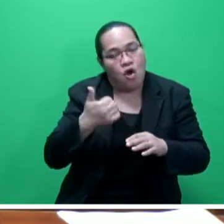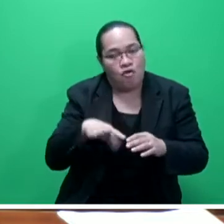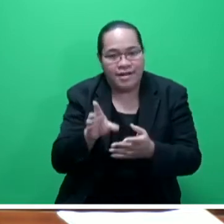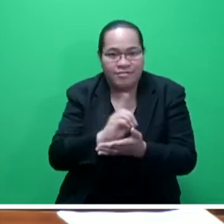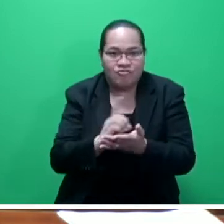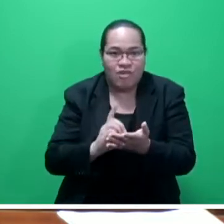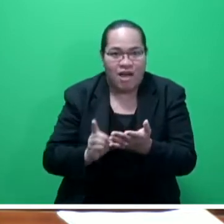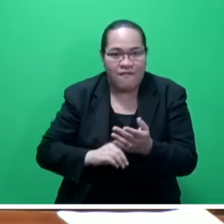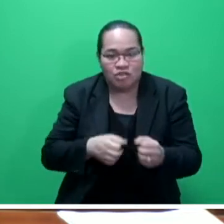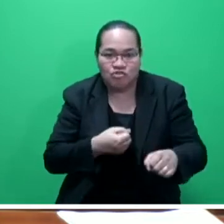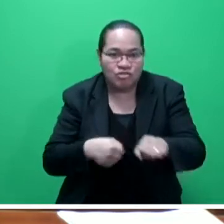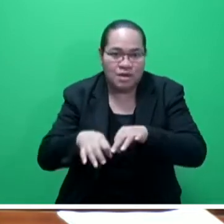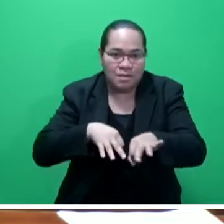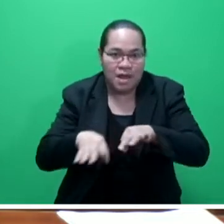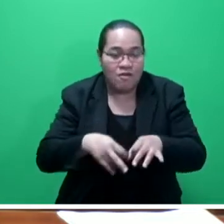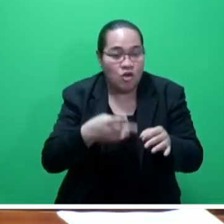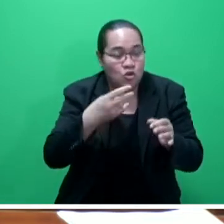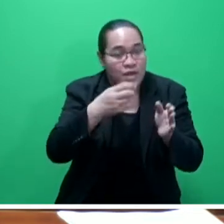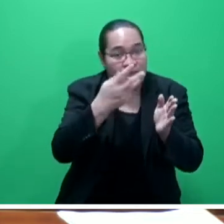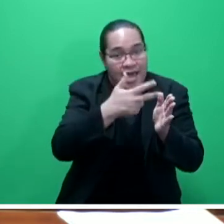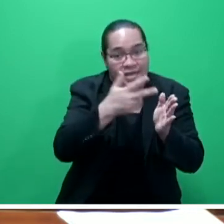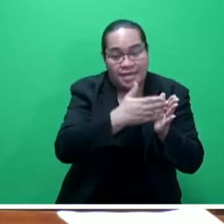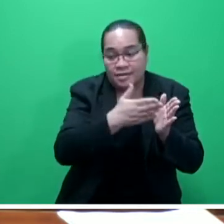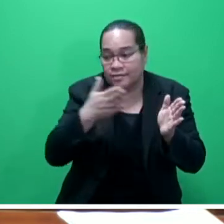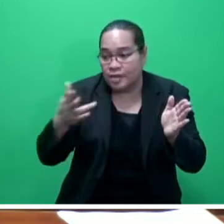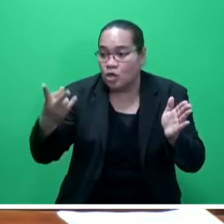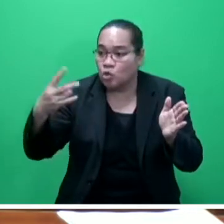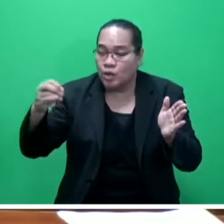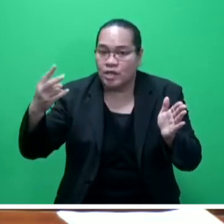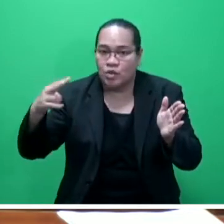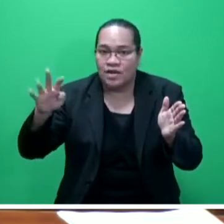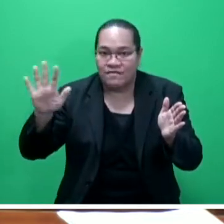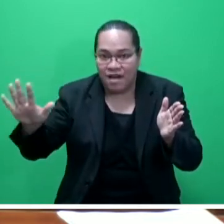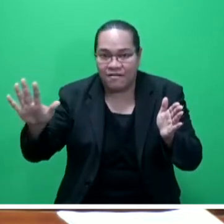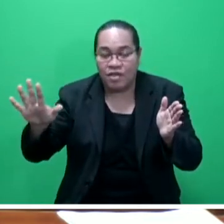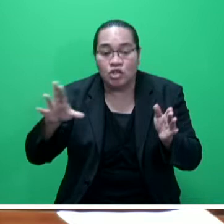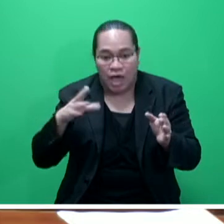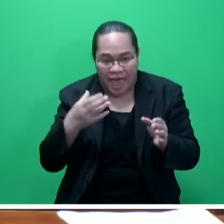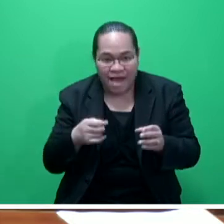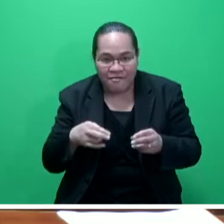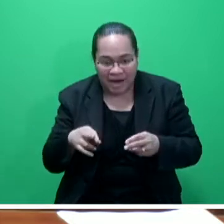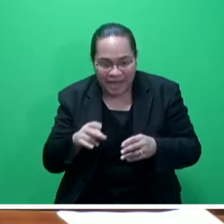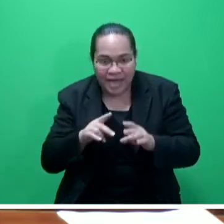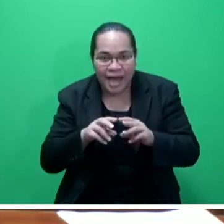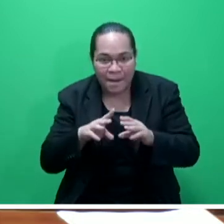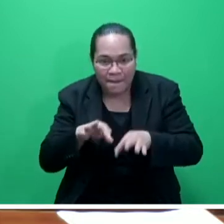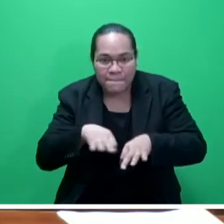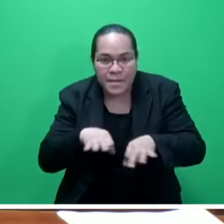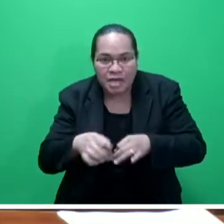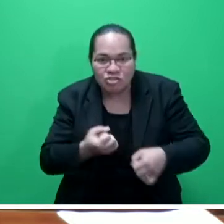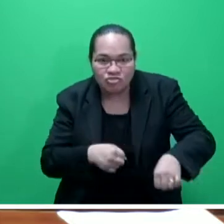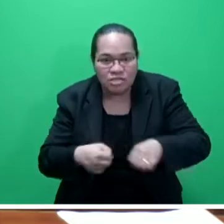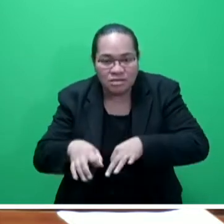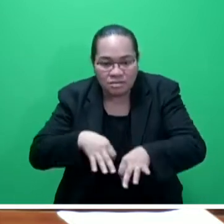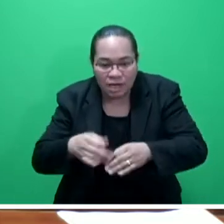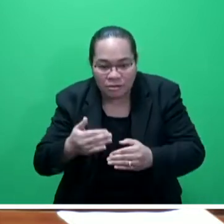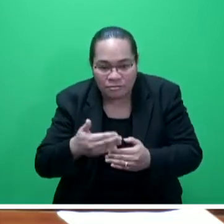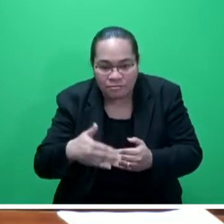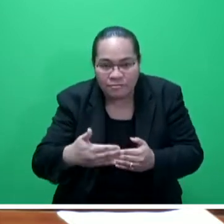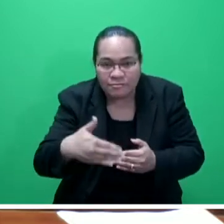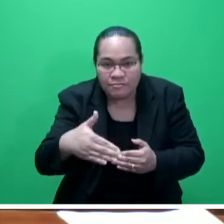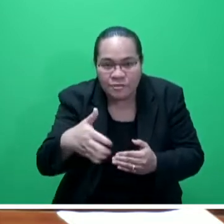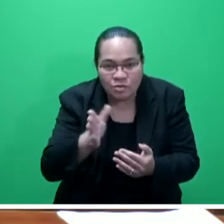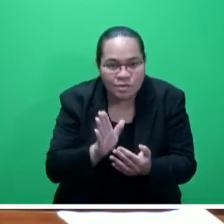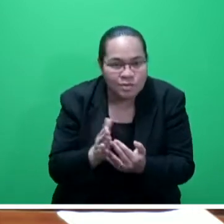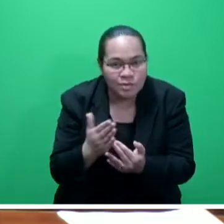period of 2020 to 2025. And together with this, it has developed a roadmap that covers the areas of its direction, its